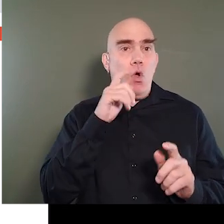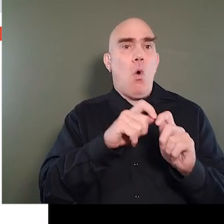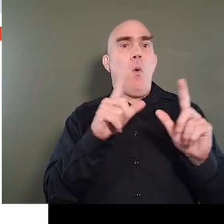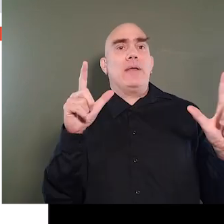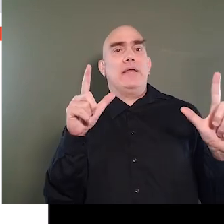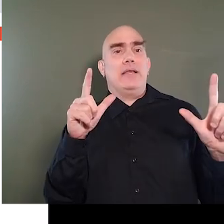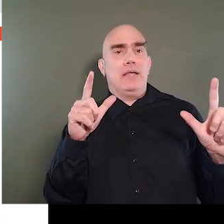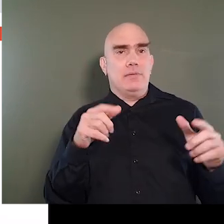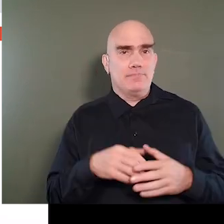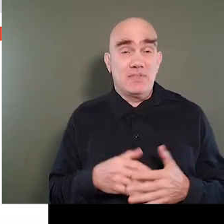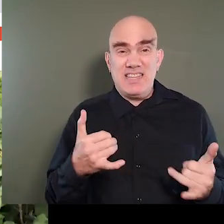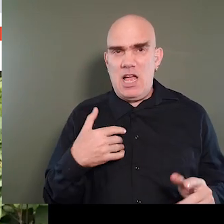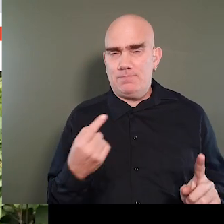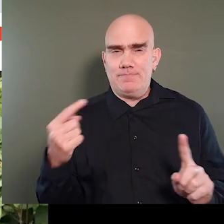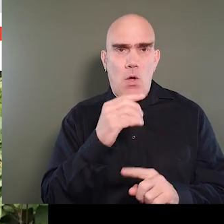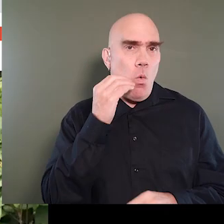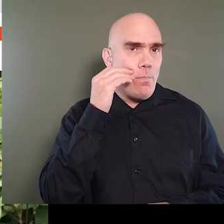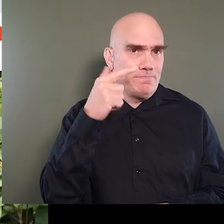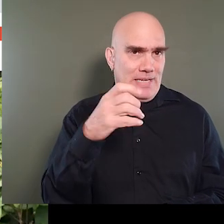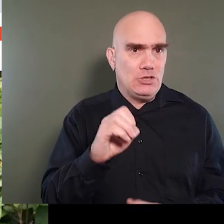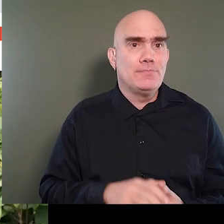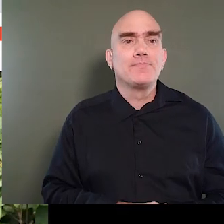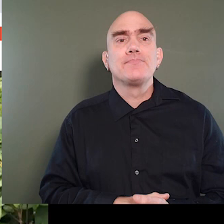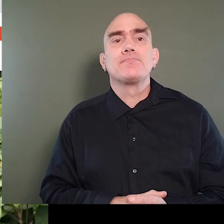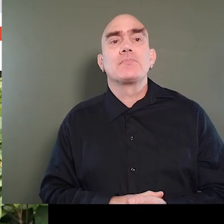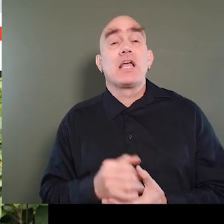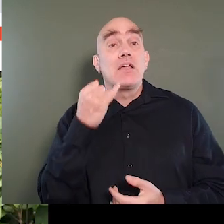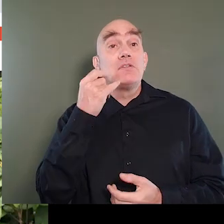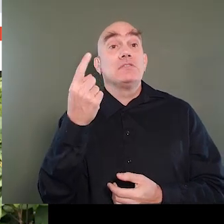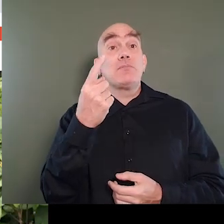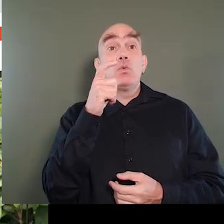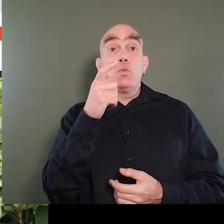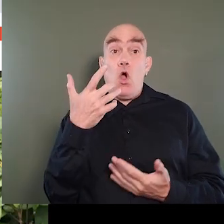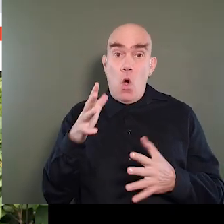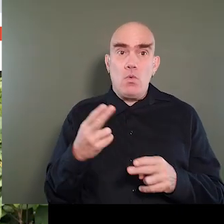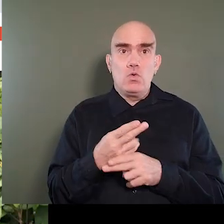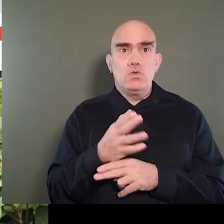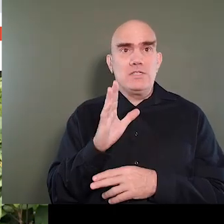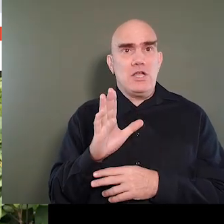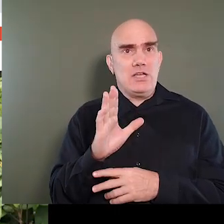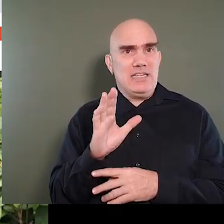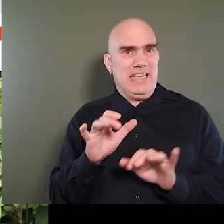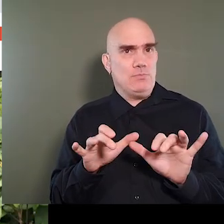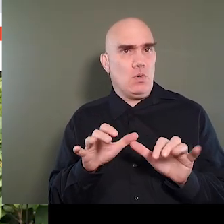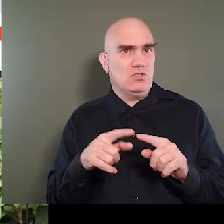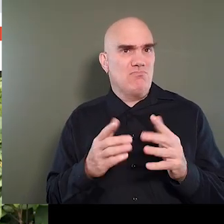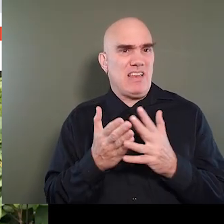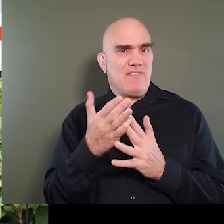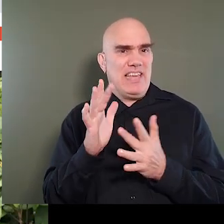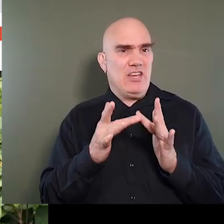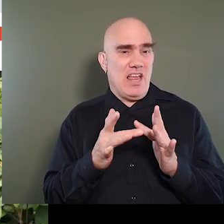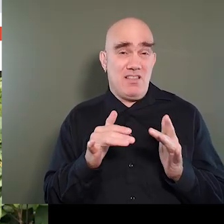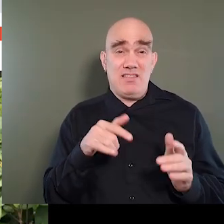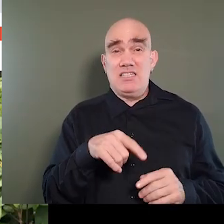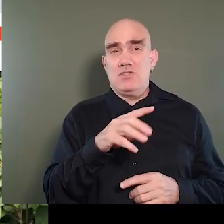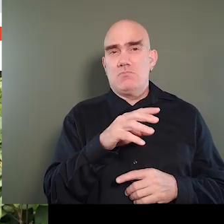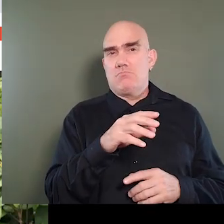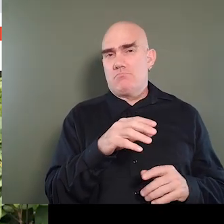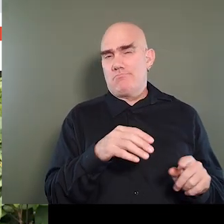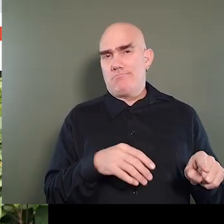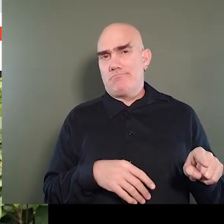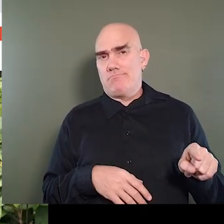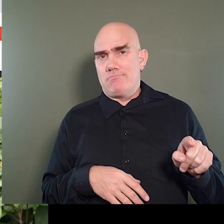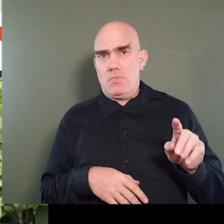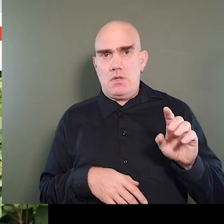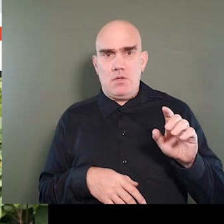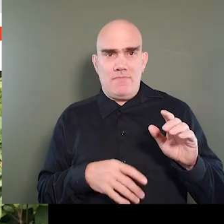going to head back to the home page though. If you are someone who already uses their keyboard to navigate the internet as a whole, this widget will automatically be prompted as the